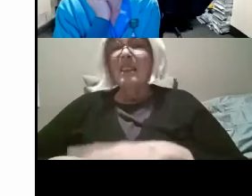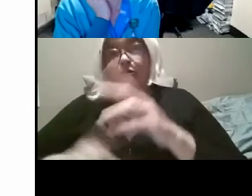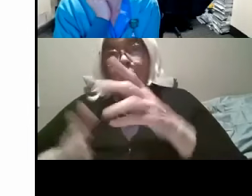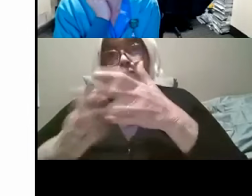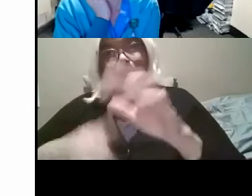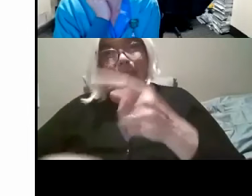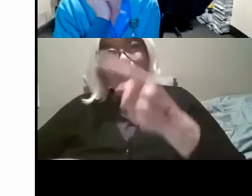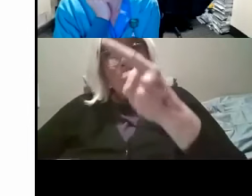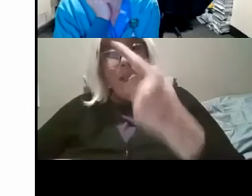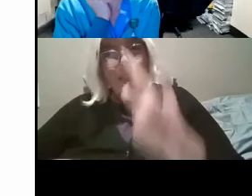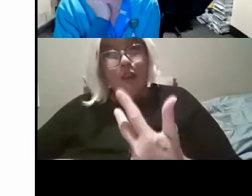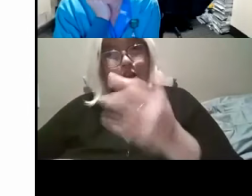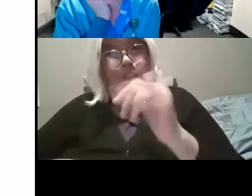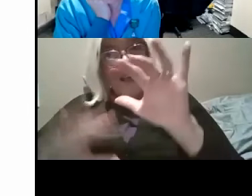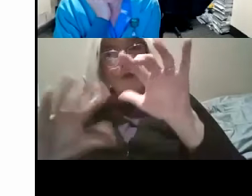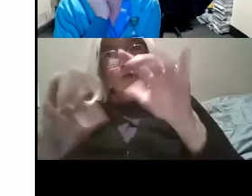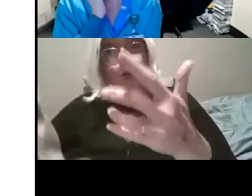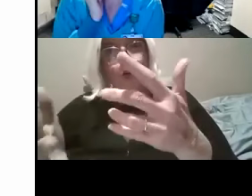It's not,